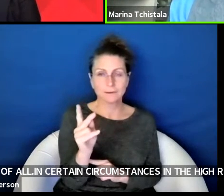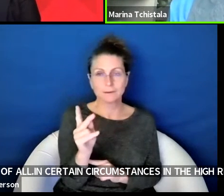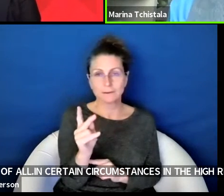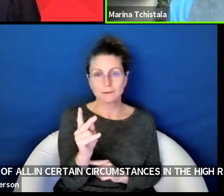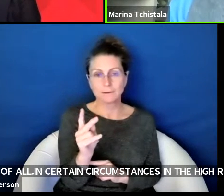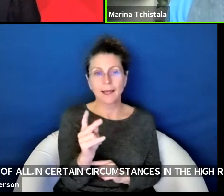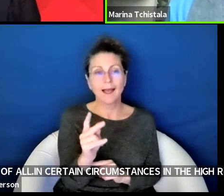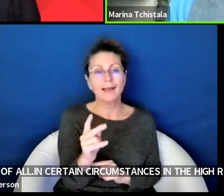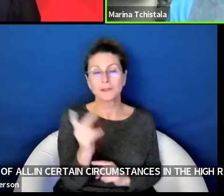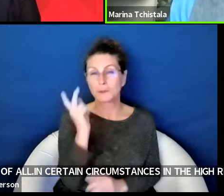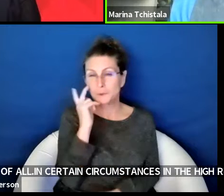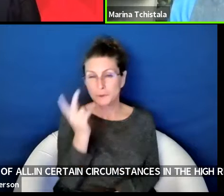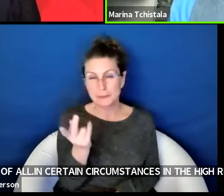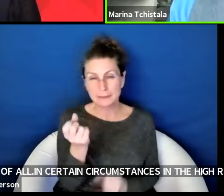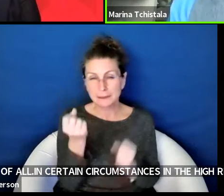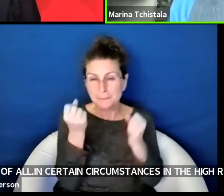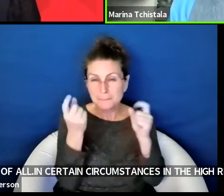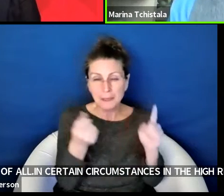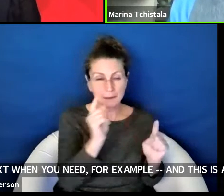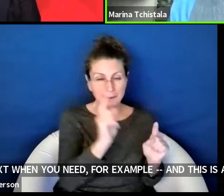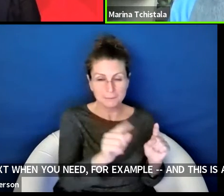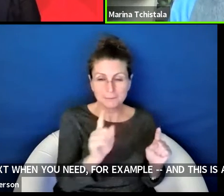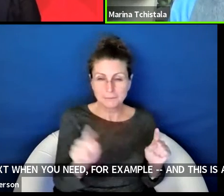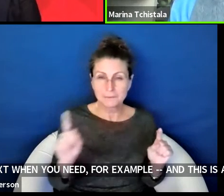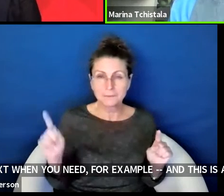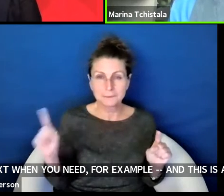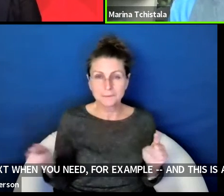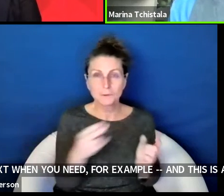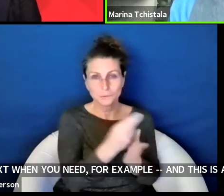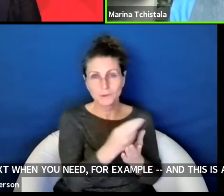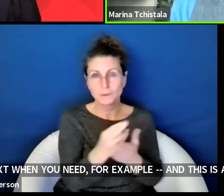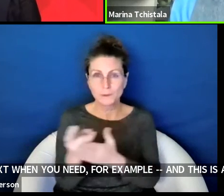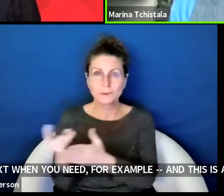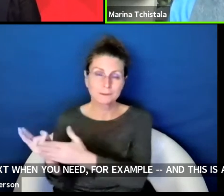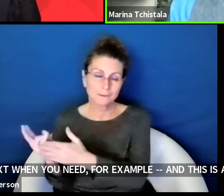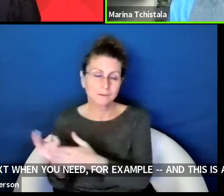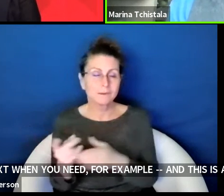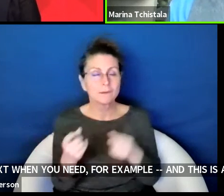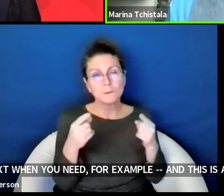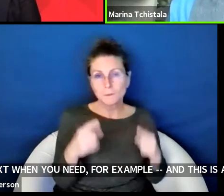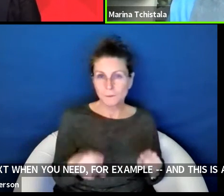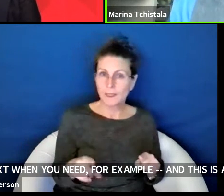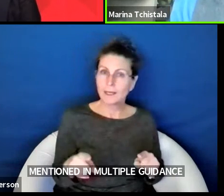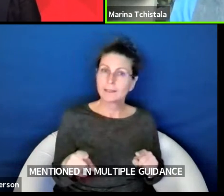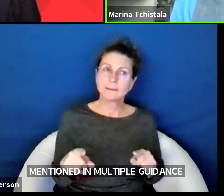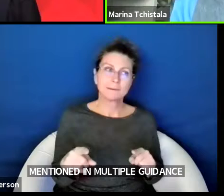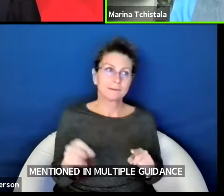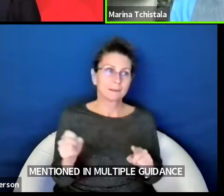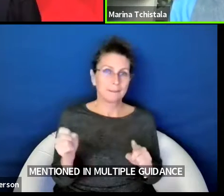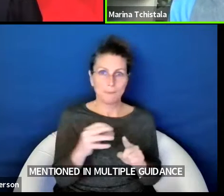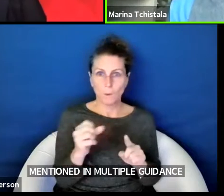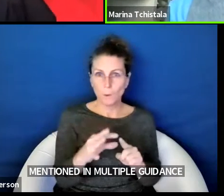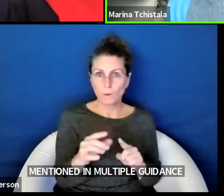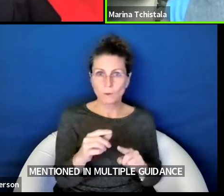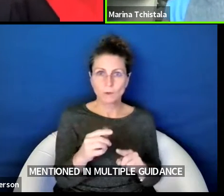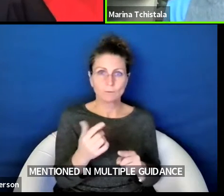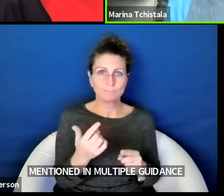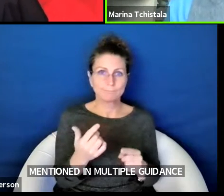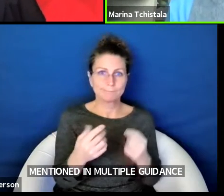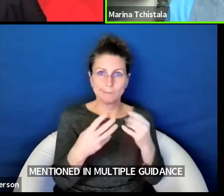in multiple guidance documents, when you work exposed to blood, when you're working in